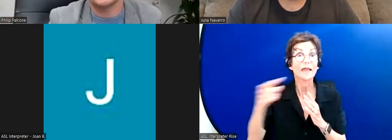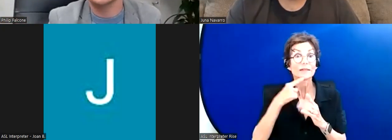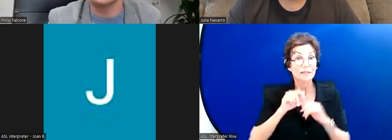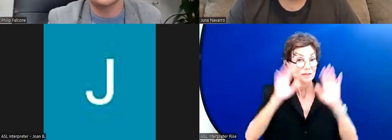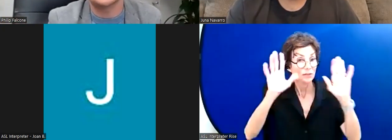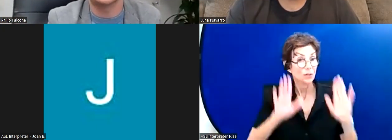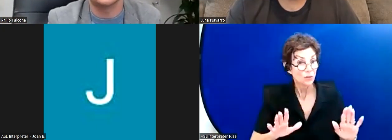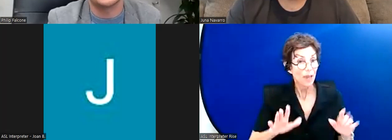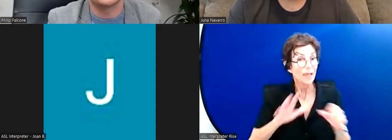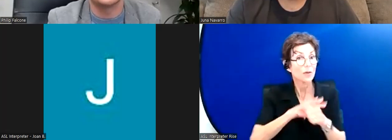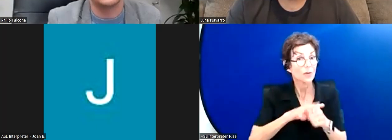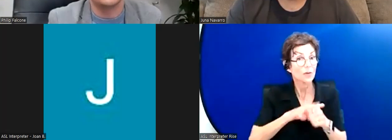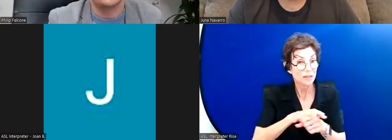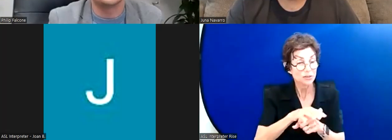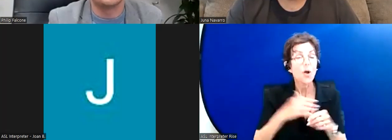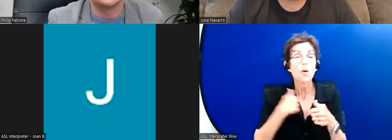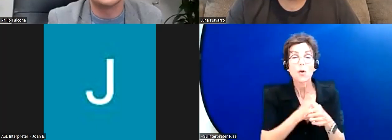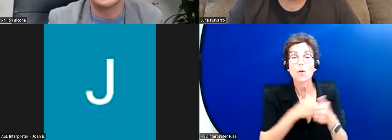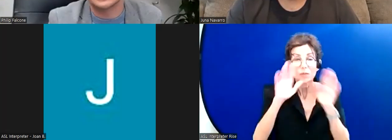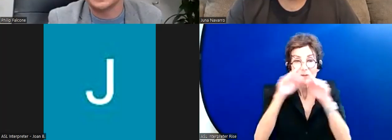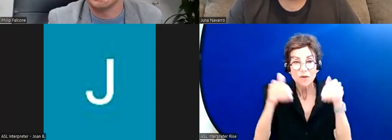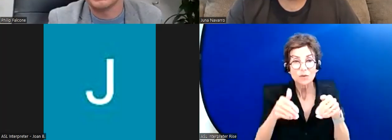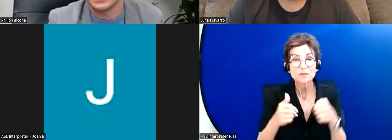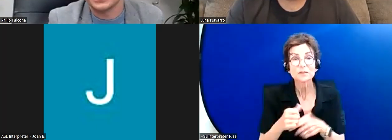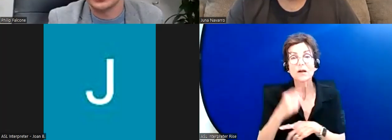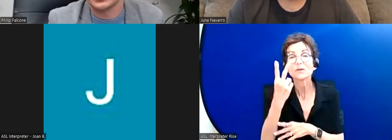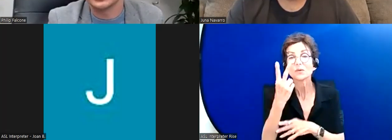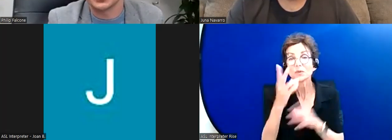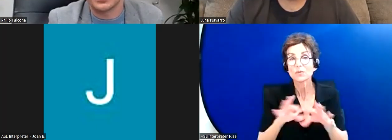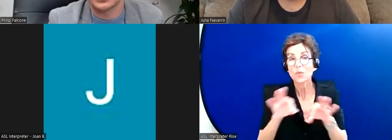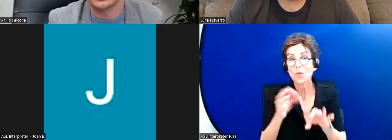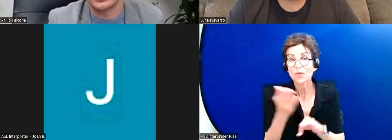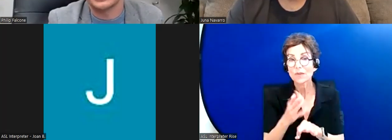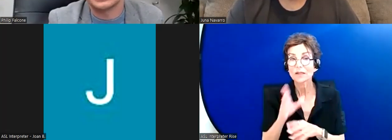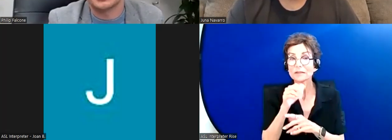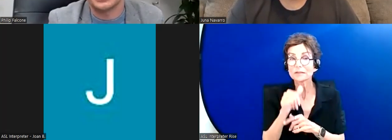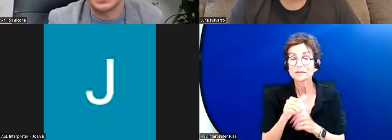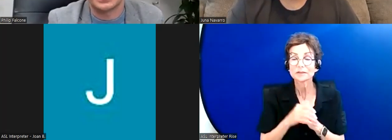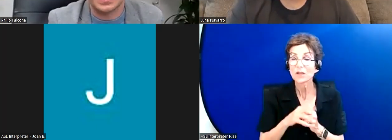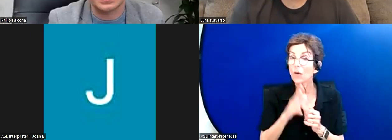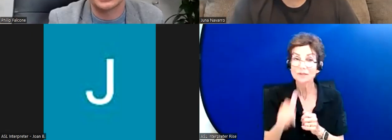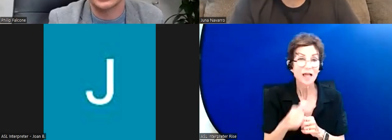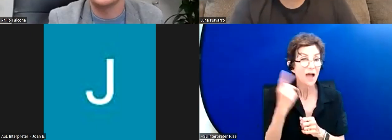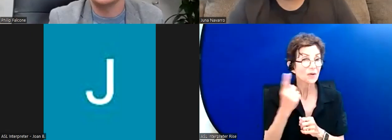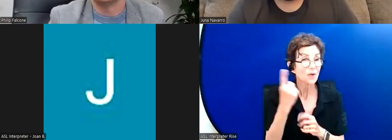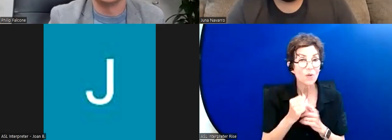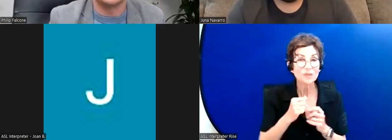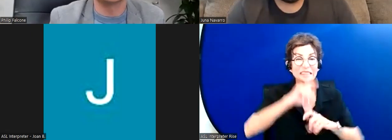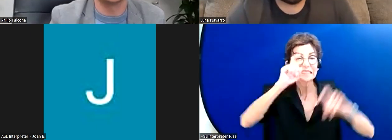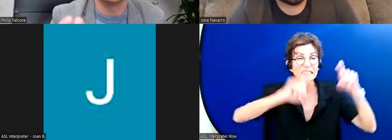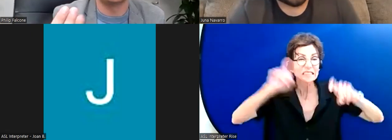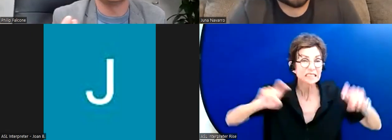location, because we focus on too, not only where the most, issues we face with graffiti and dumping and that type of stuff,